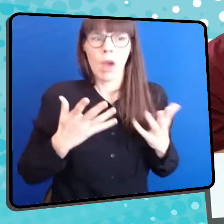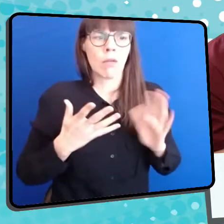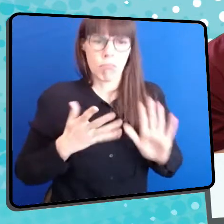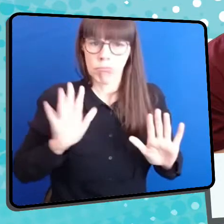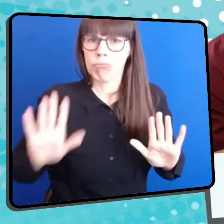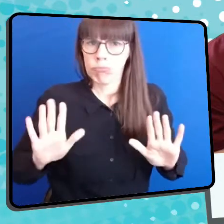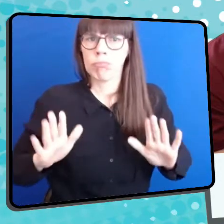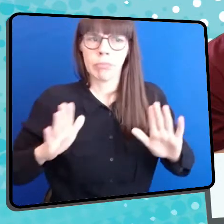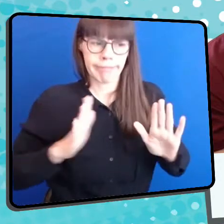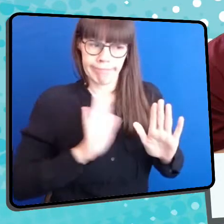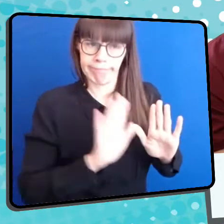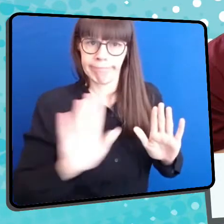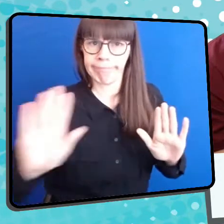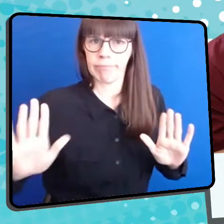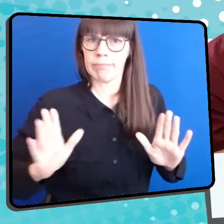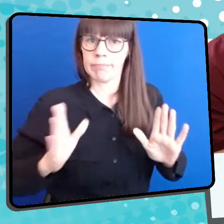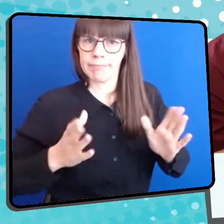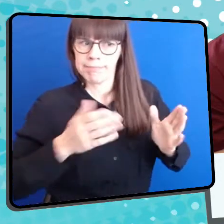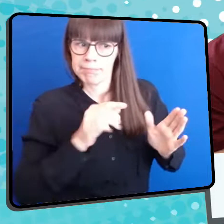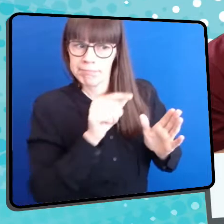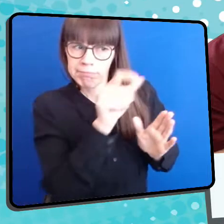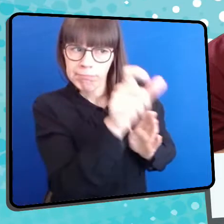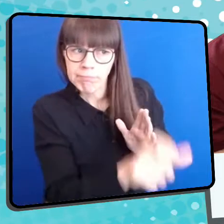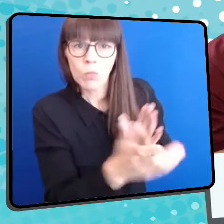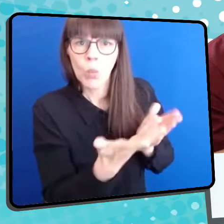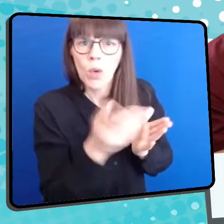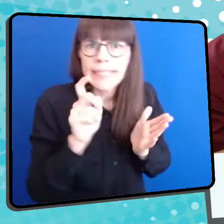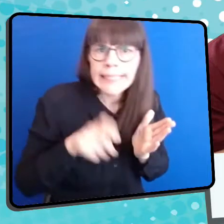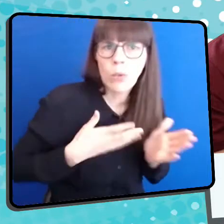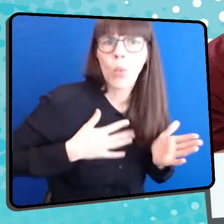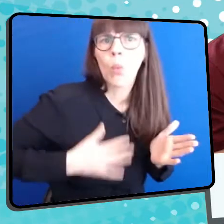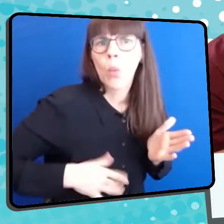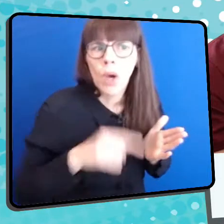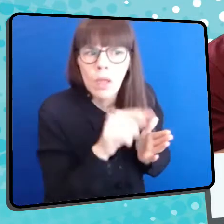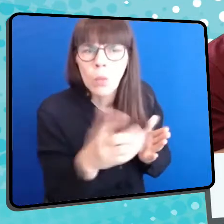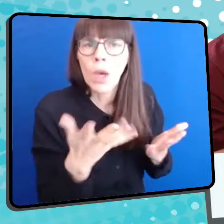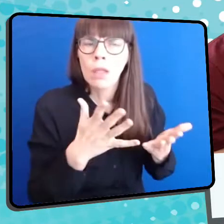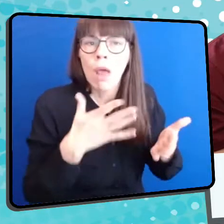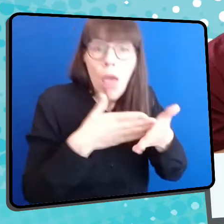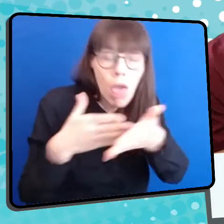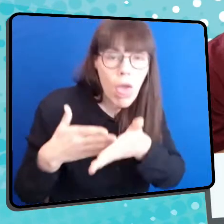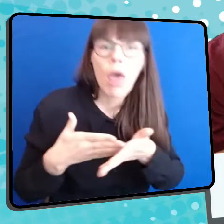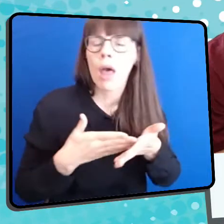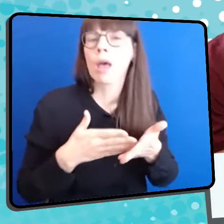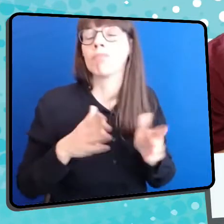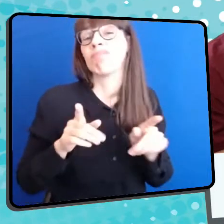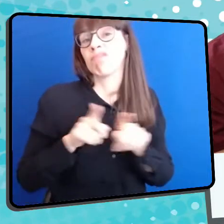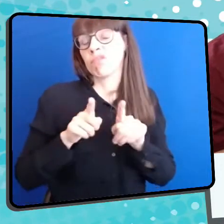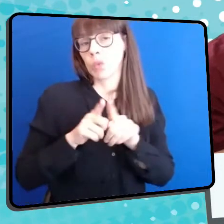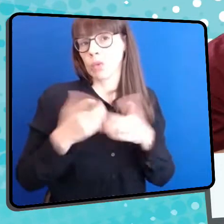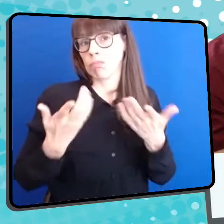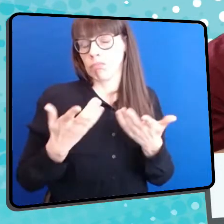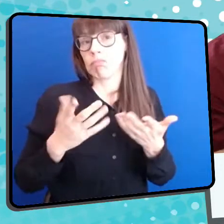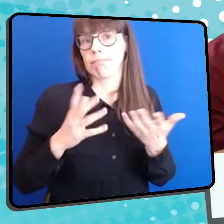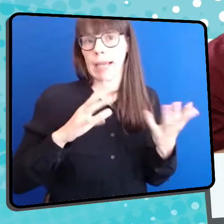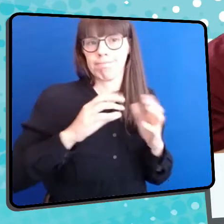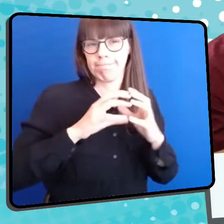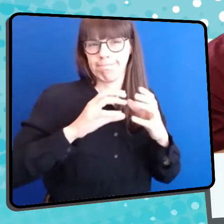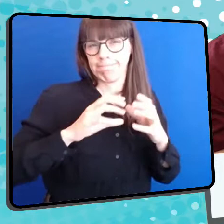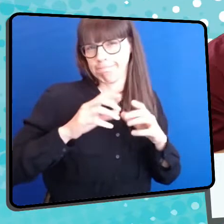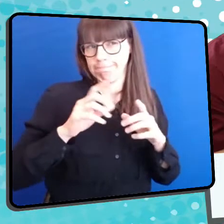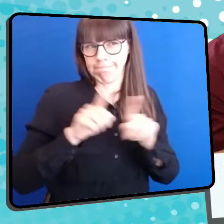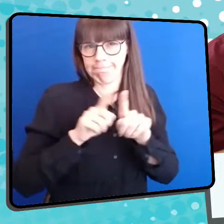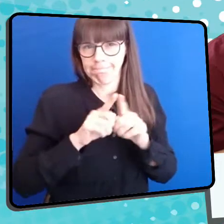with your client, figure what they need, whatever stage we're in with the project, from designing the solution all the way to properly deploying